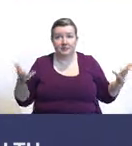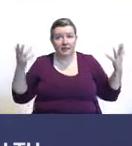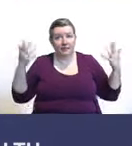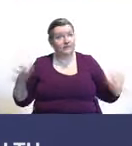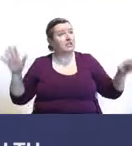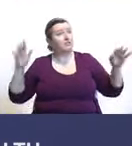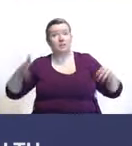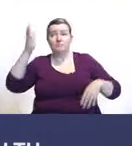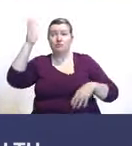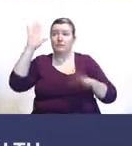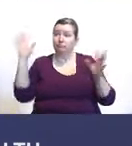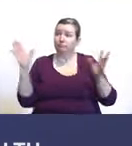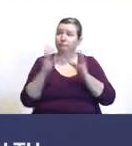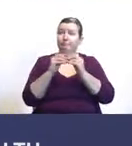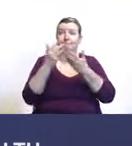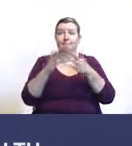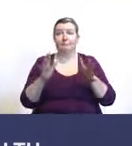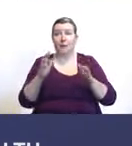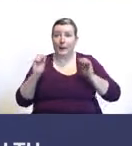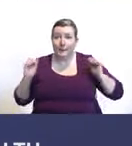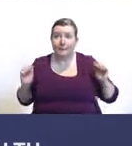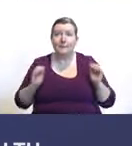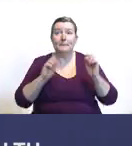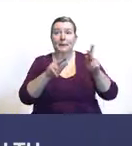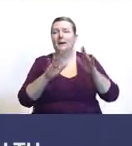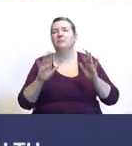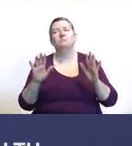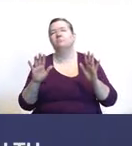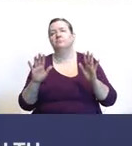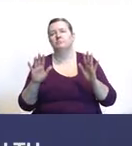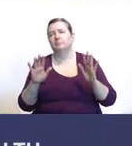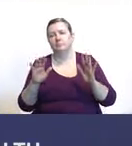table? I would think a material